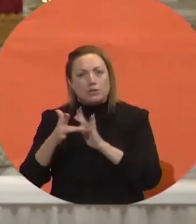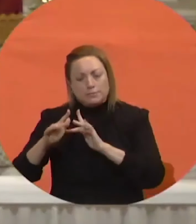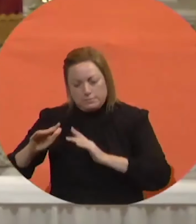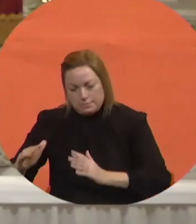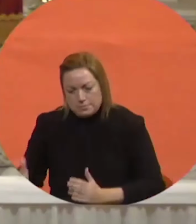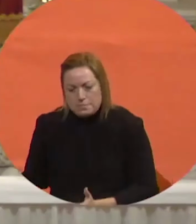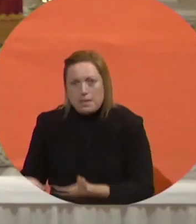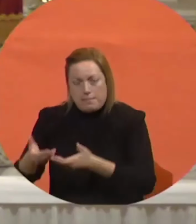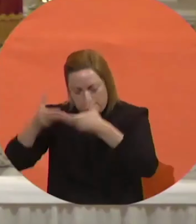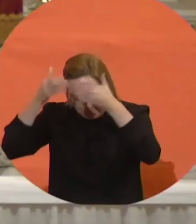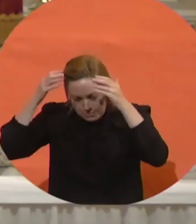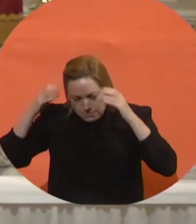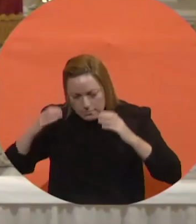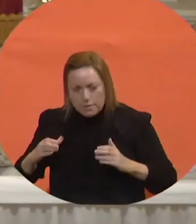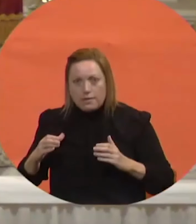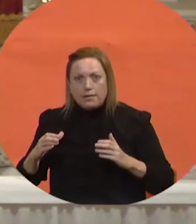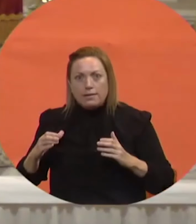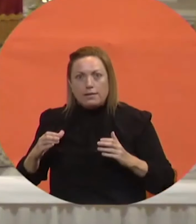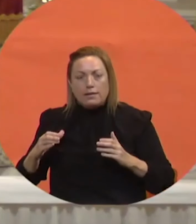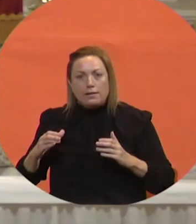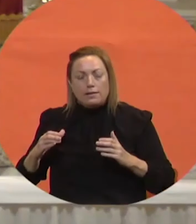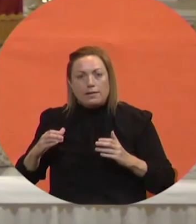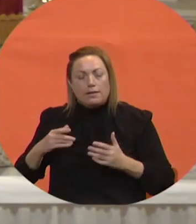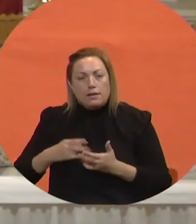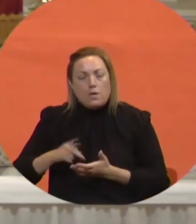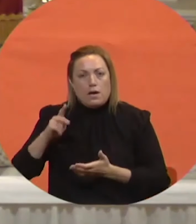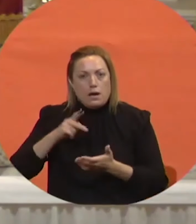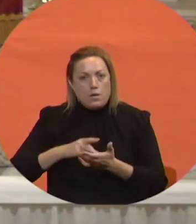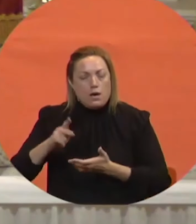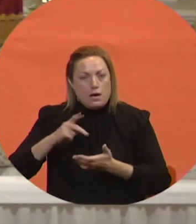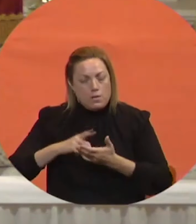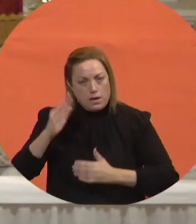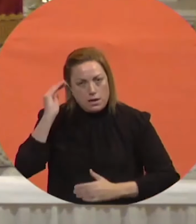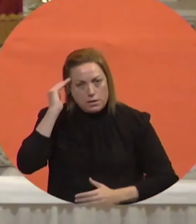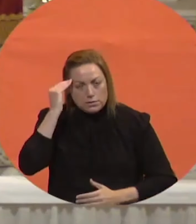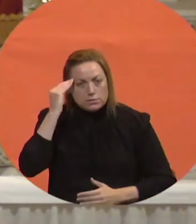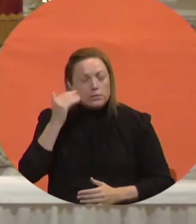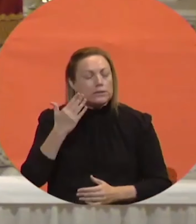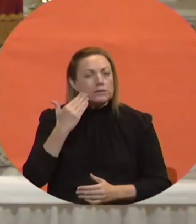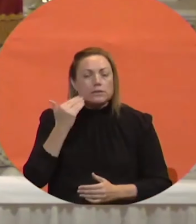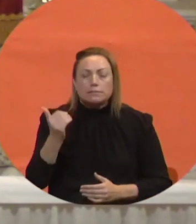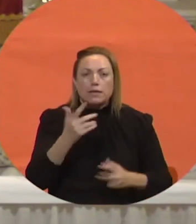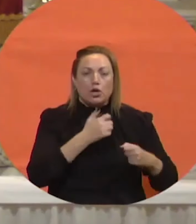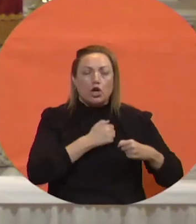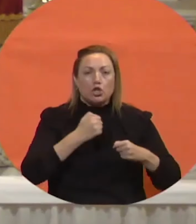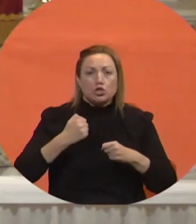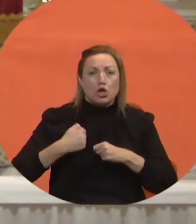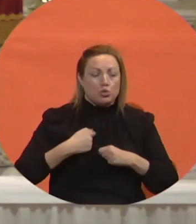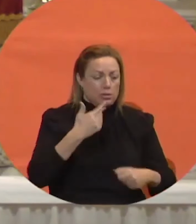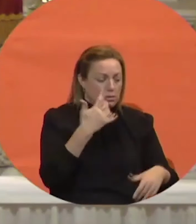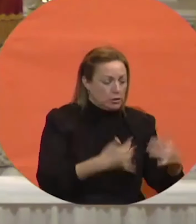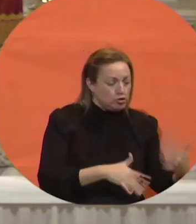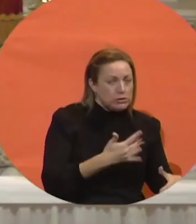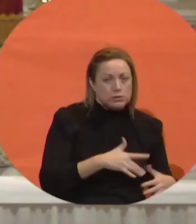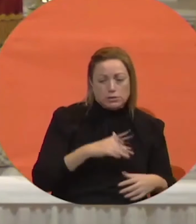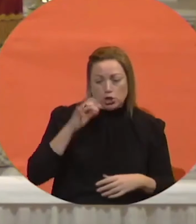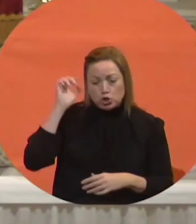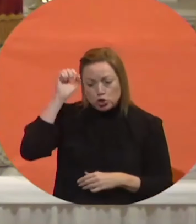But when a sheep is helpless, or a soldier, it's all you can do to move them.